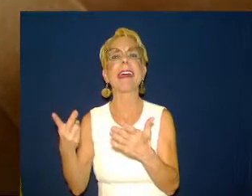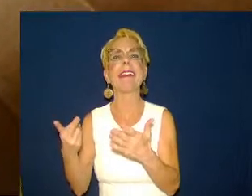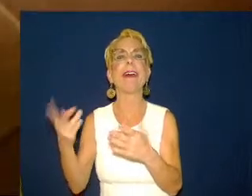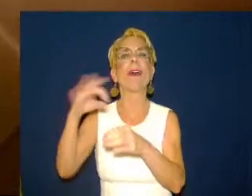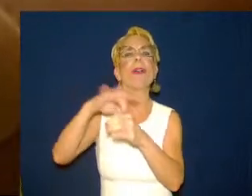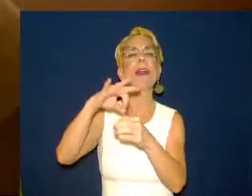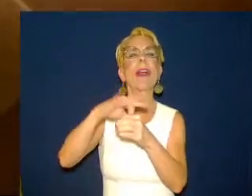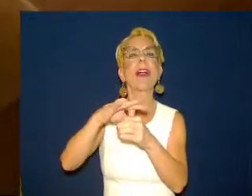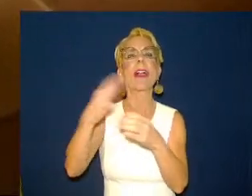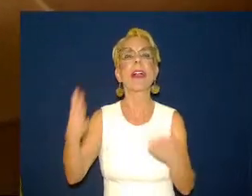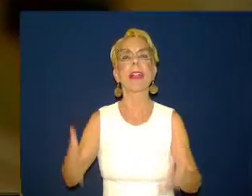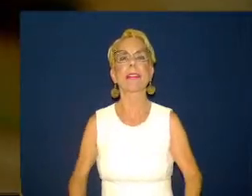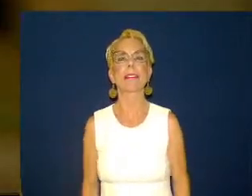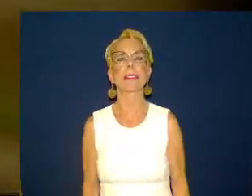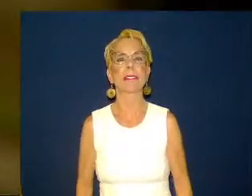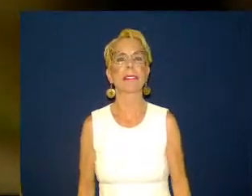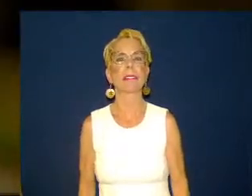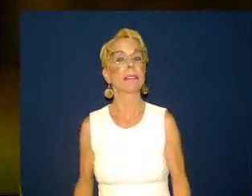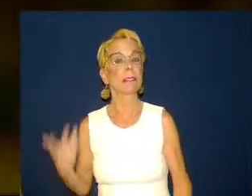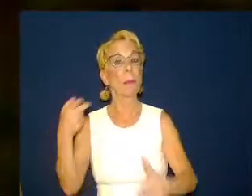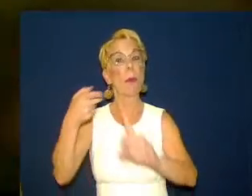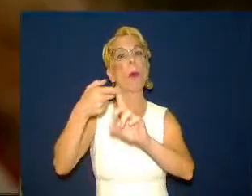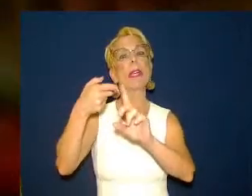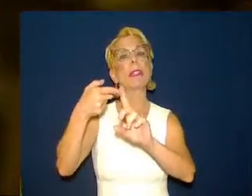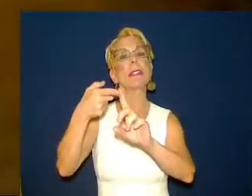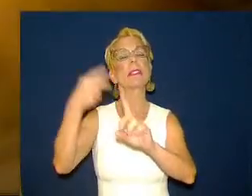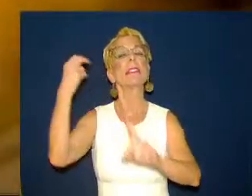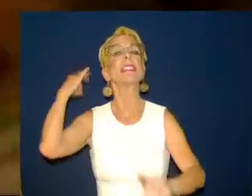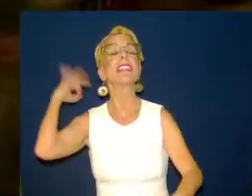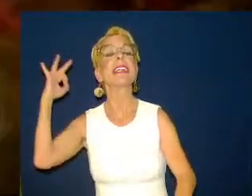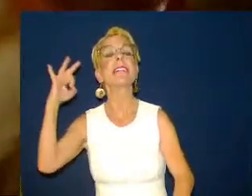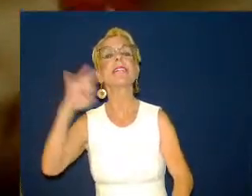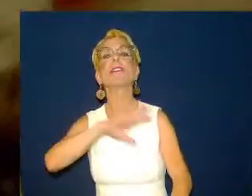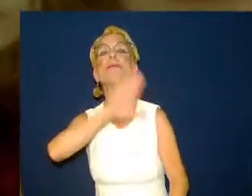If you've never failed, you've never lived.